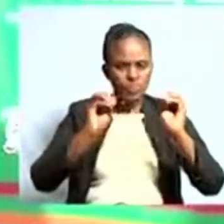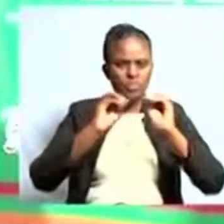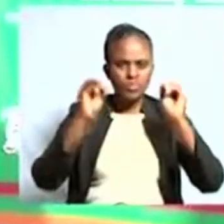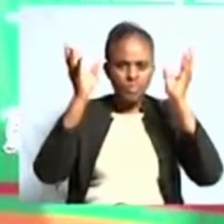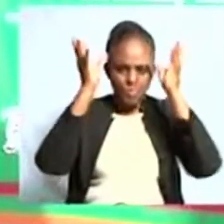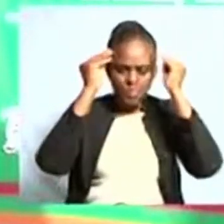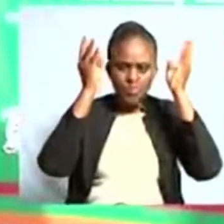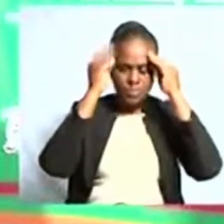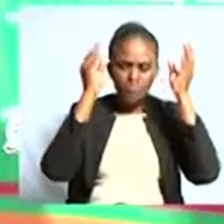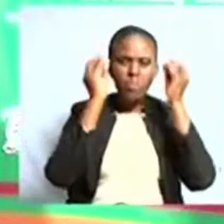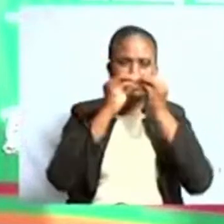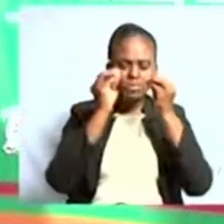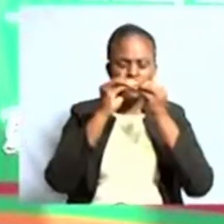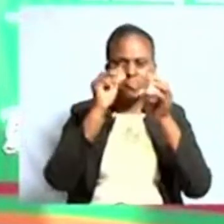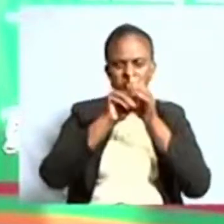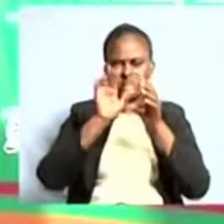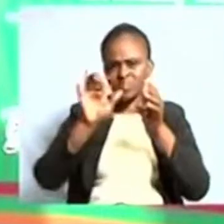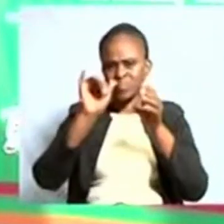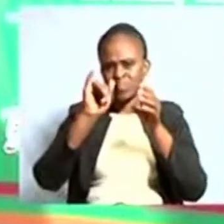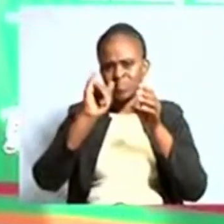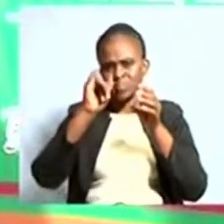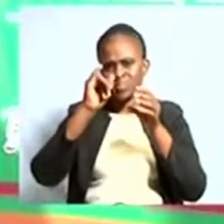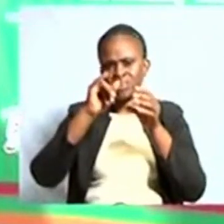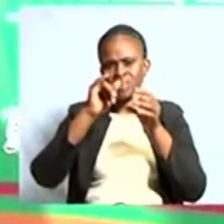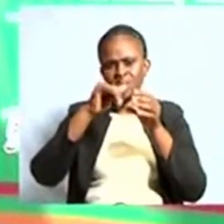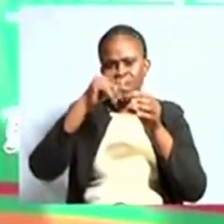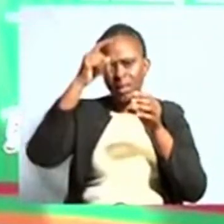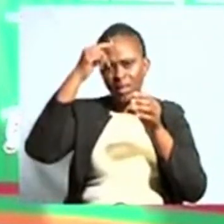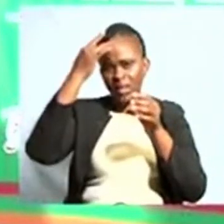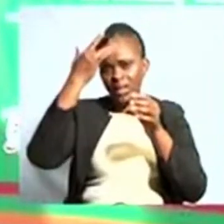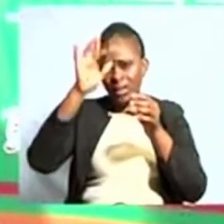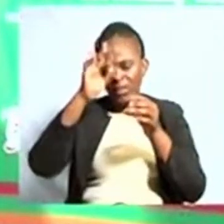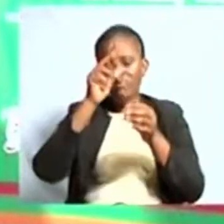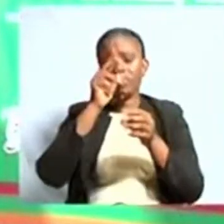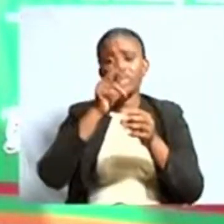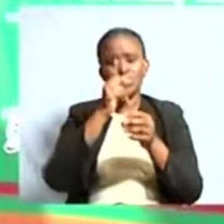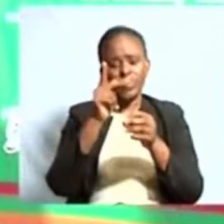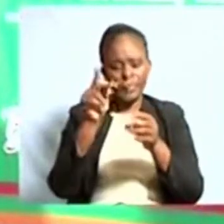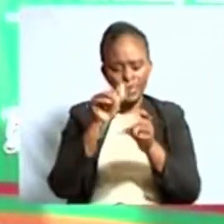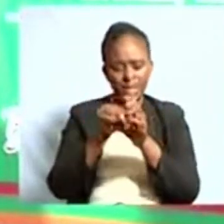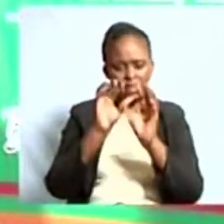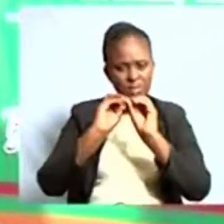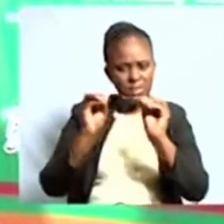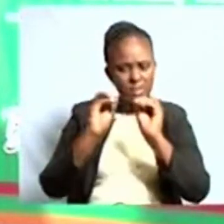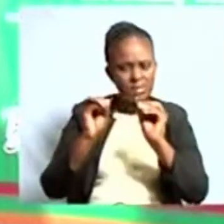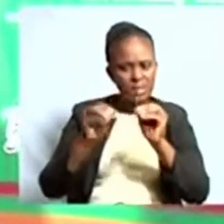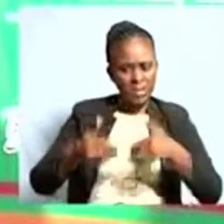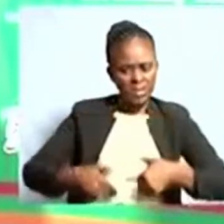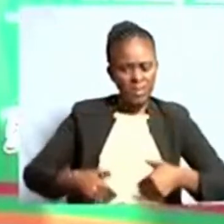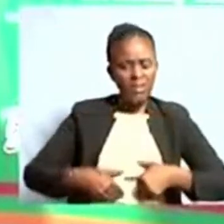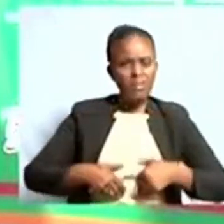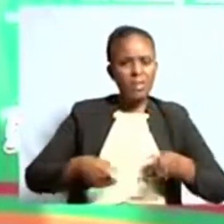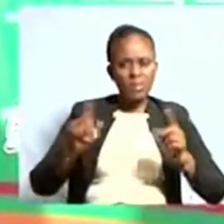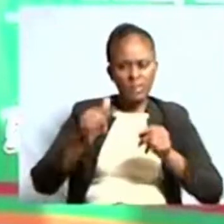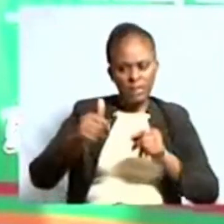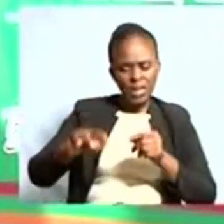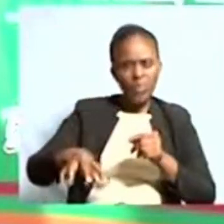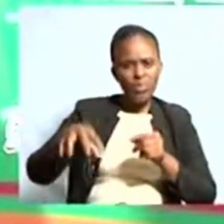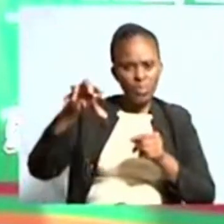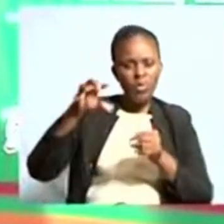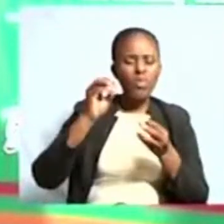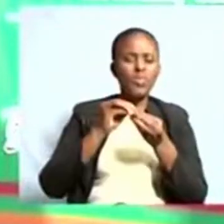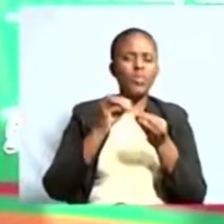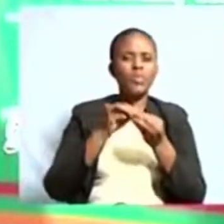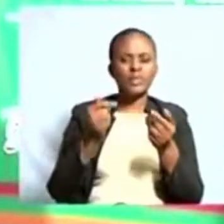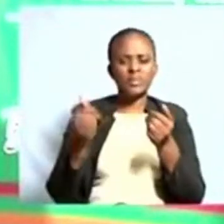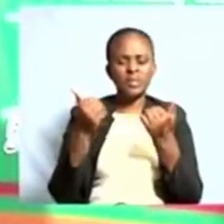of intellectual property in pupils at a tender age, so that as they are growing, even if